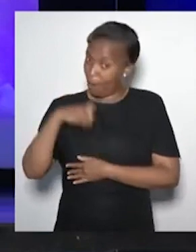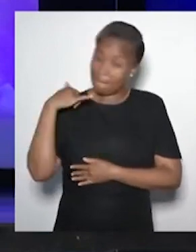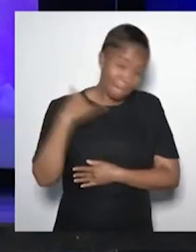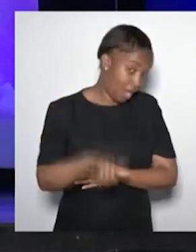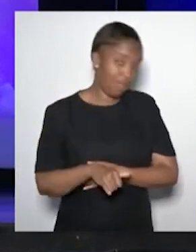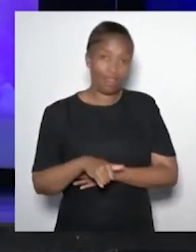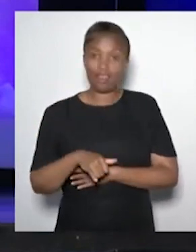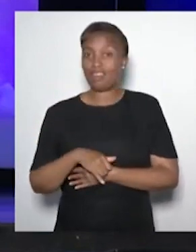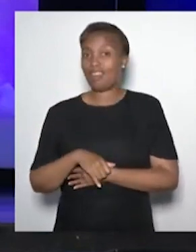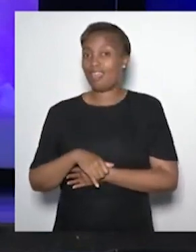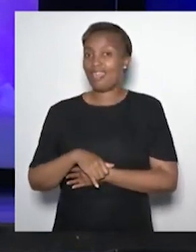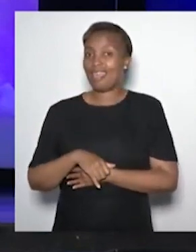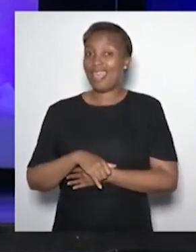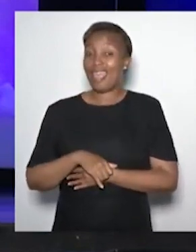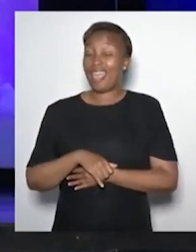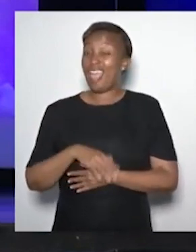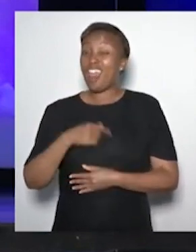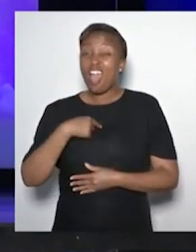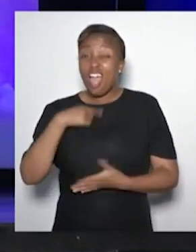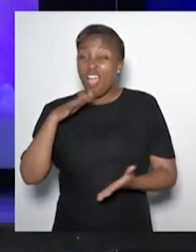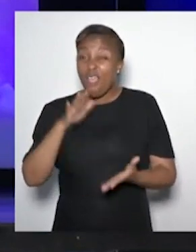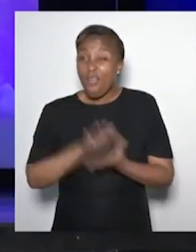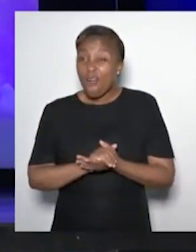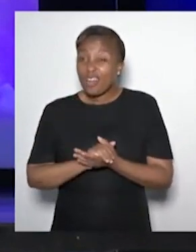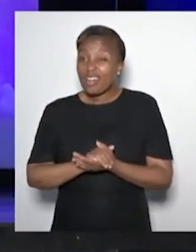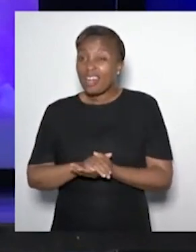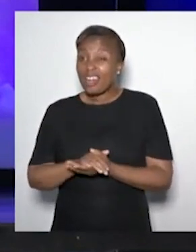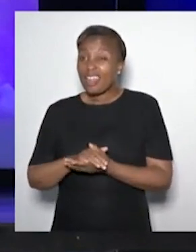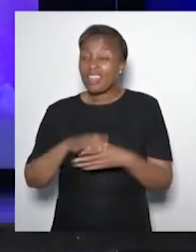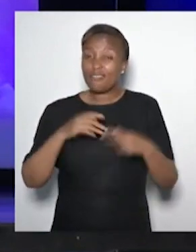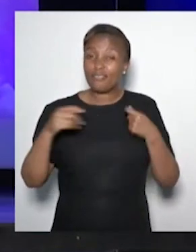And I only facilitated.